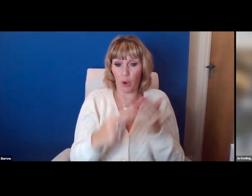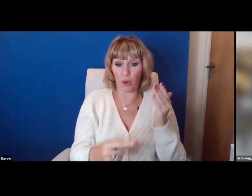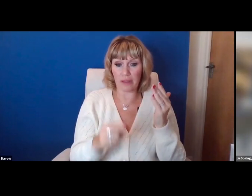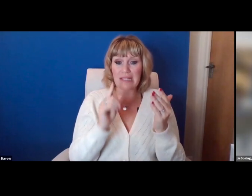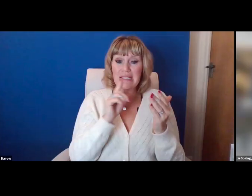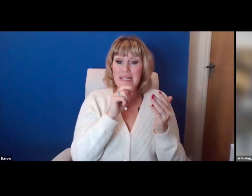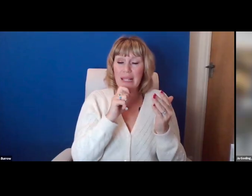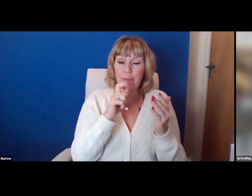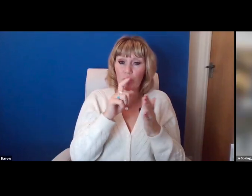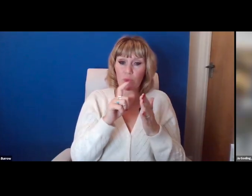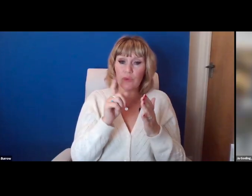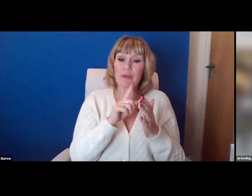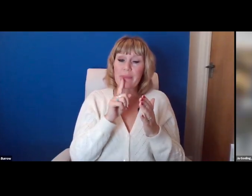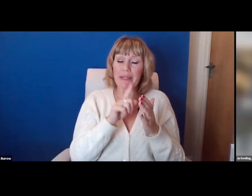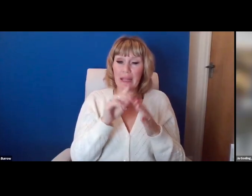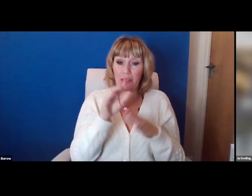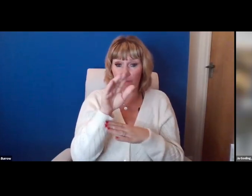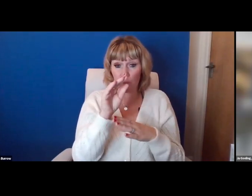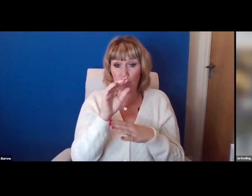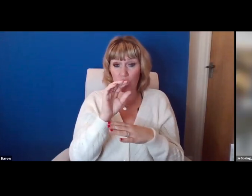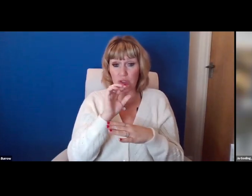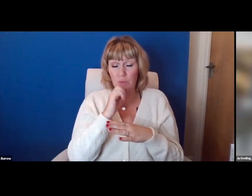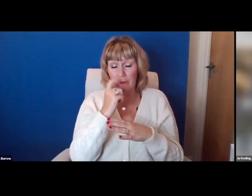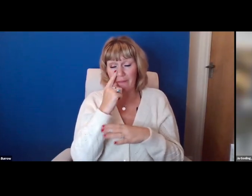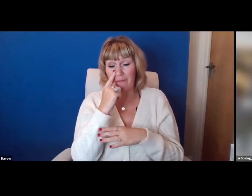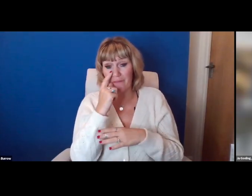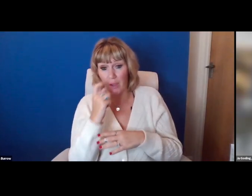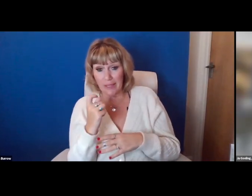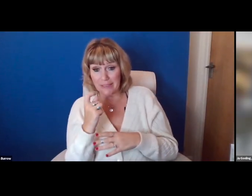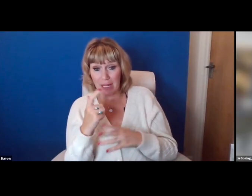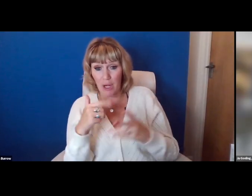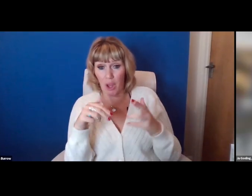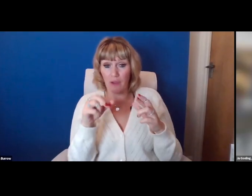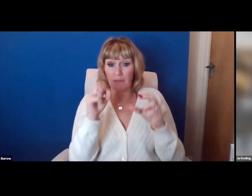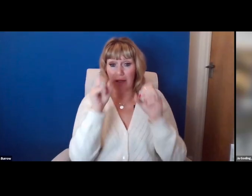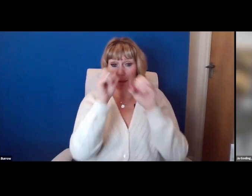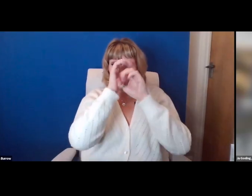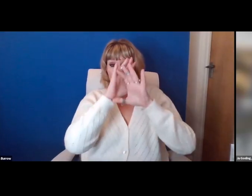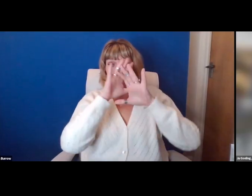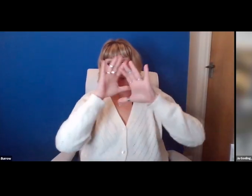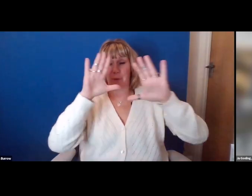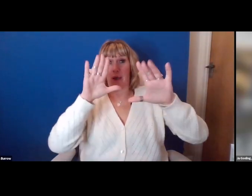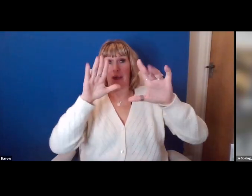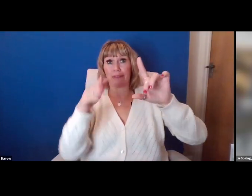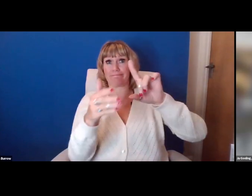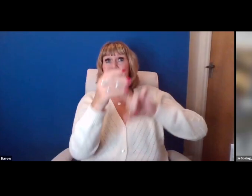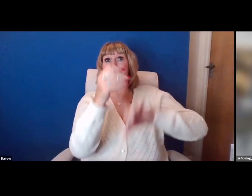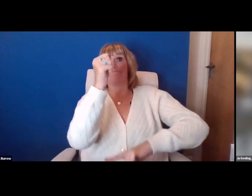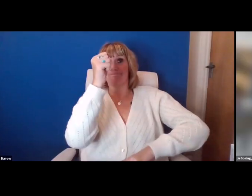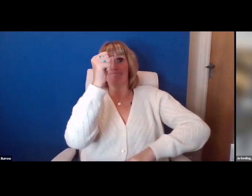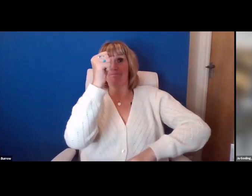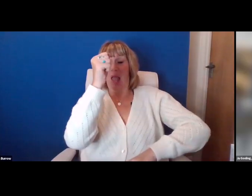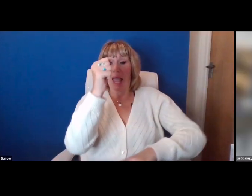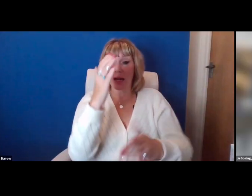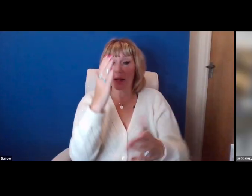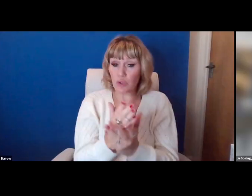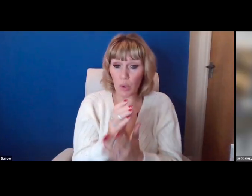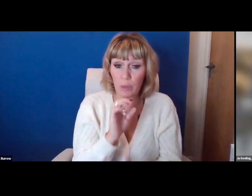also be able to find it and be inspired by it. And I'm sure they will be.